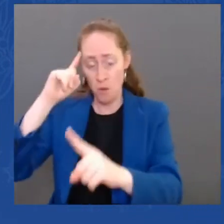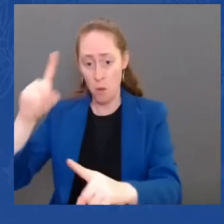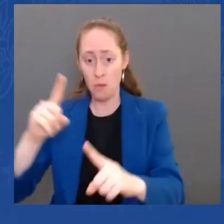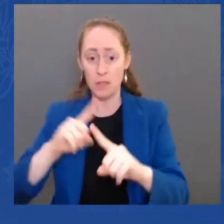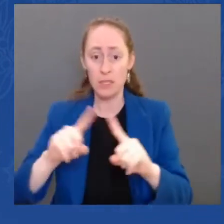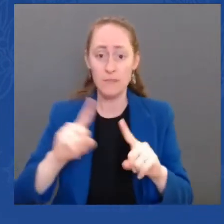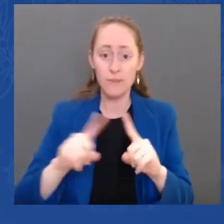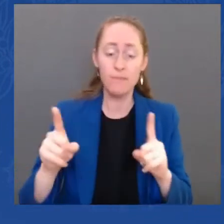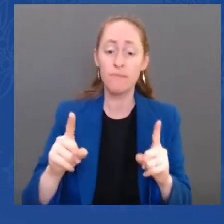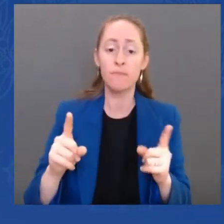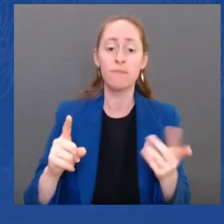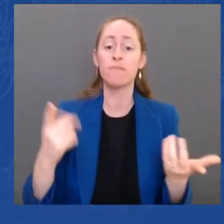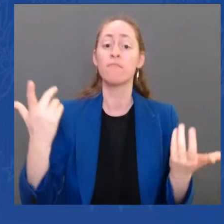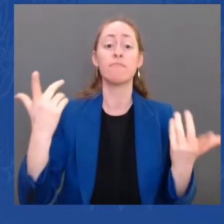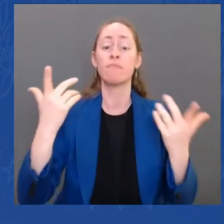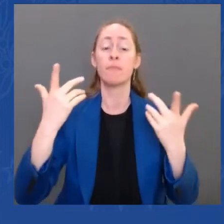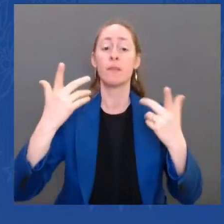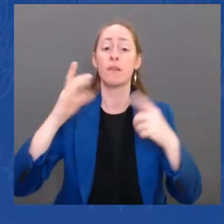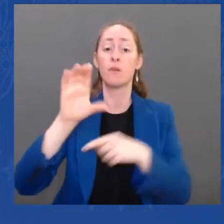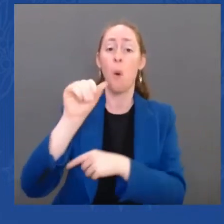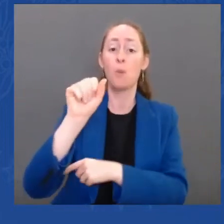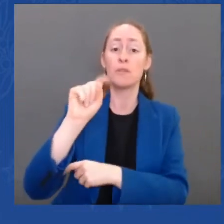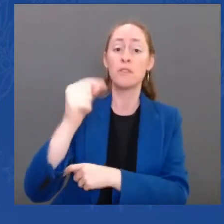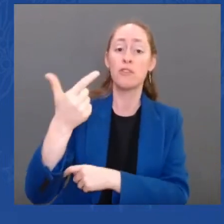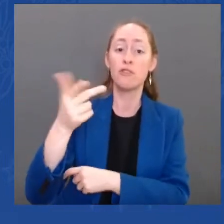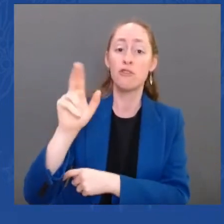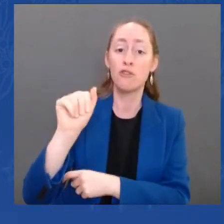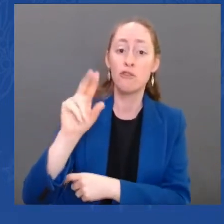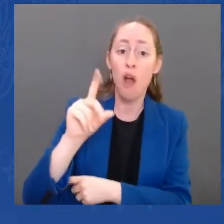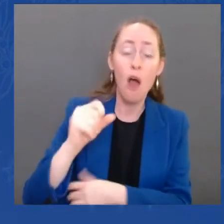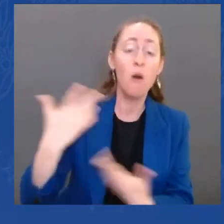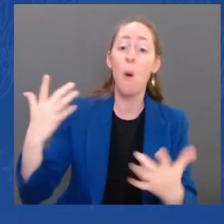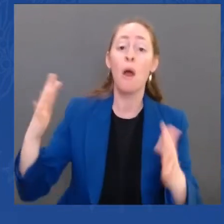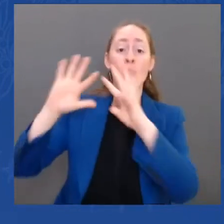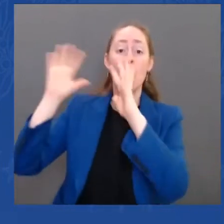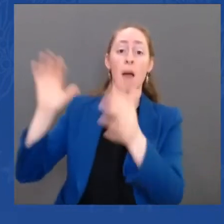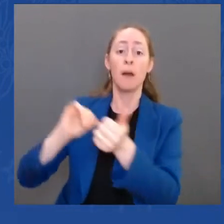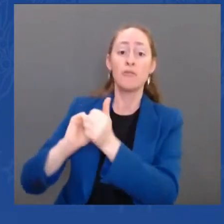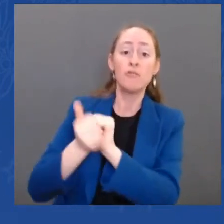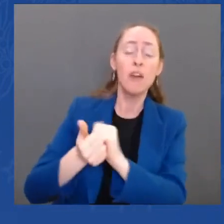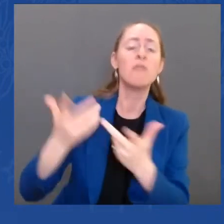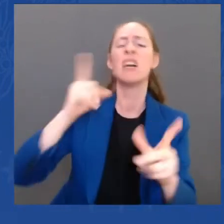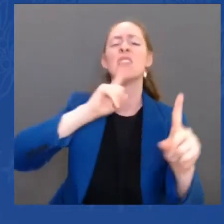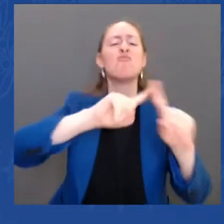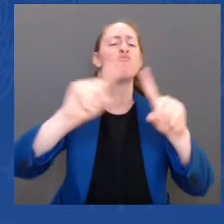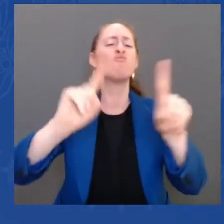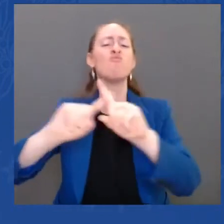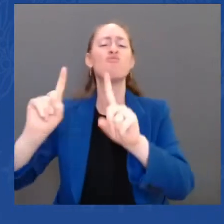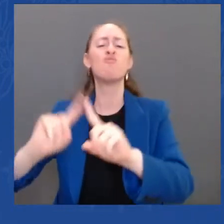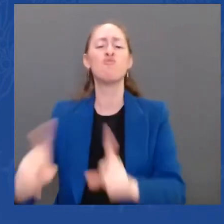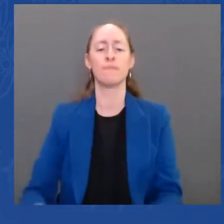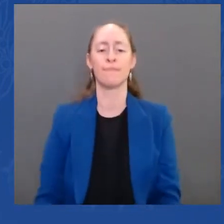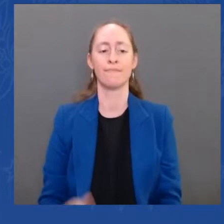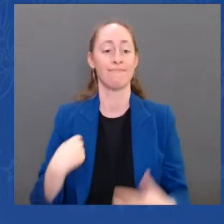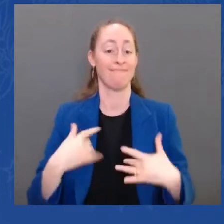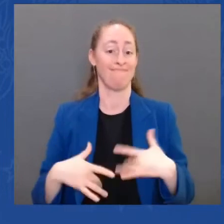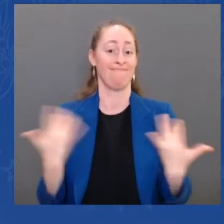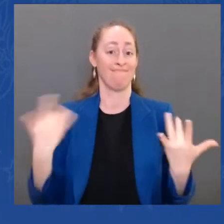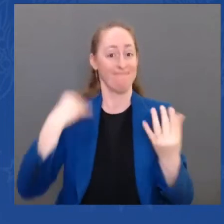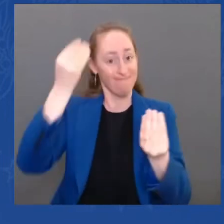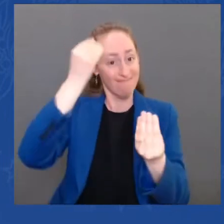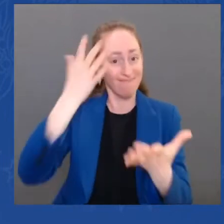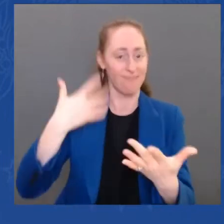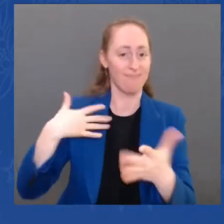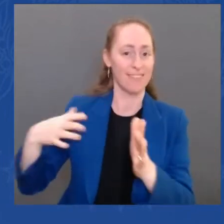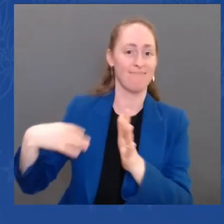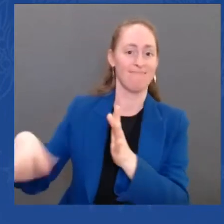things that we have to work on. And I'm also proud to announce that I have nominated one of my closest advisors to be U.S. Ambassador to